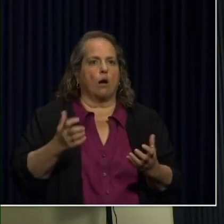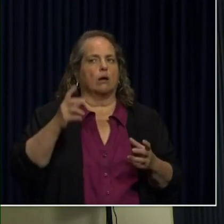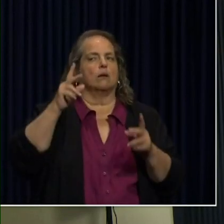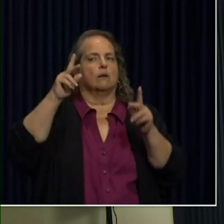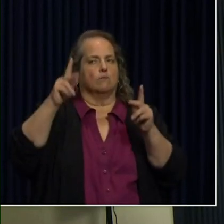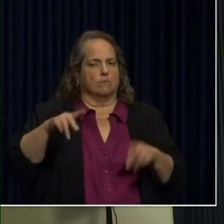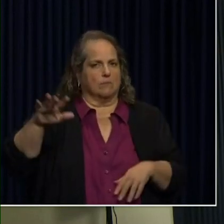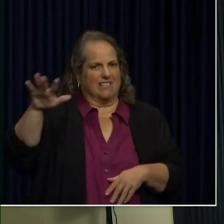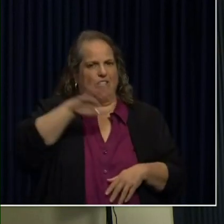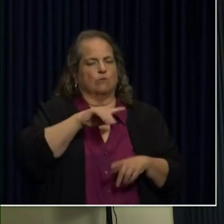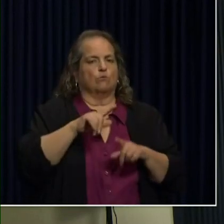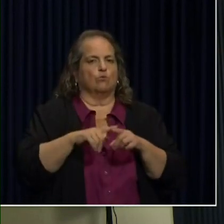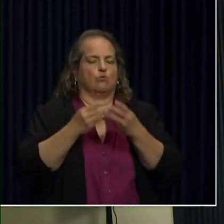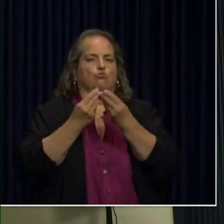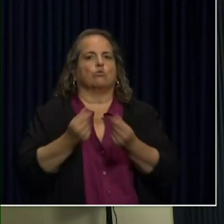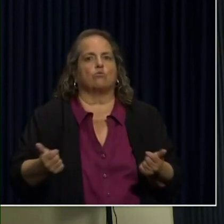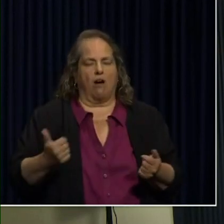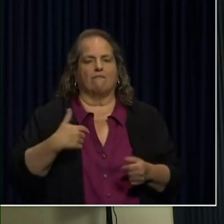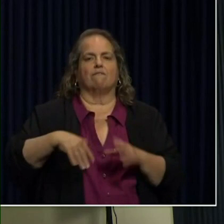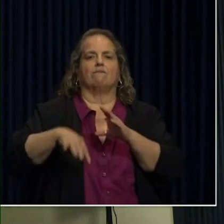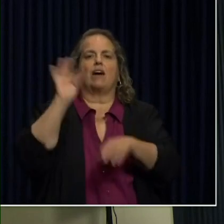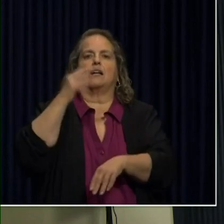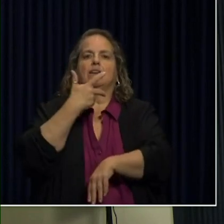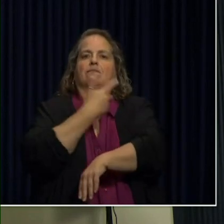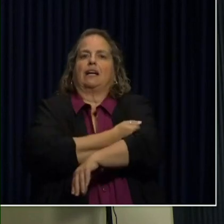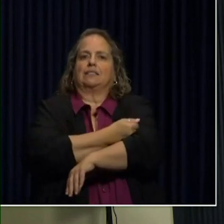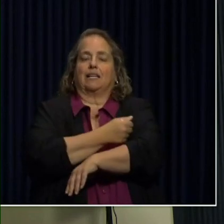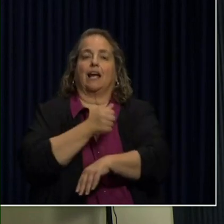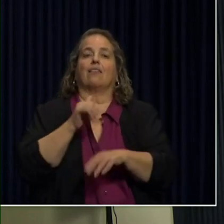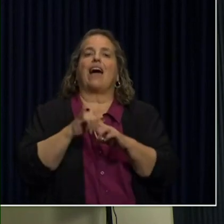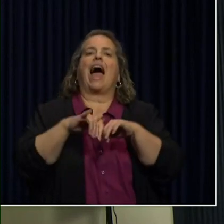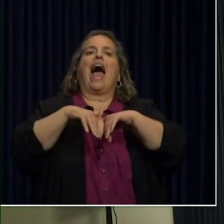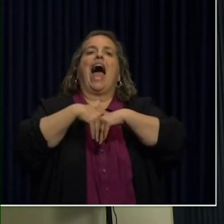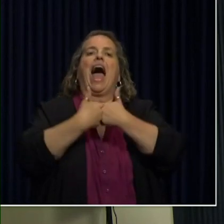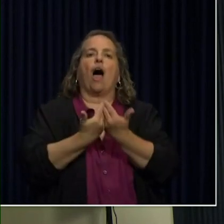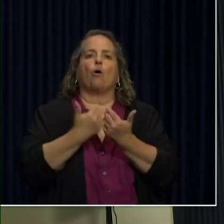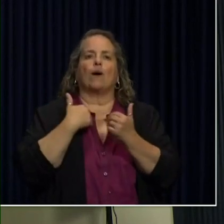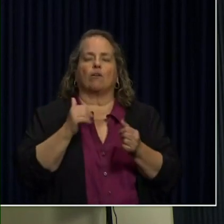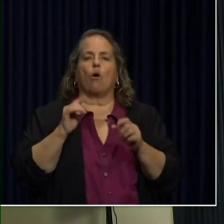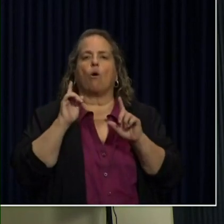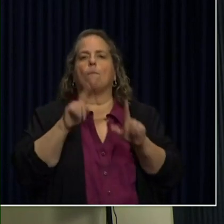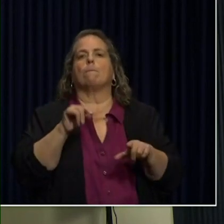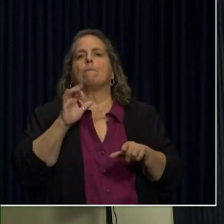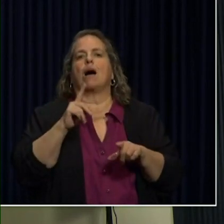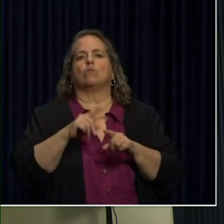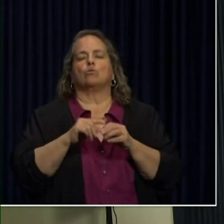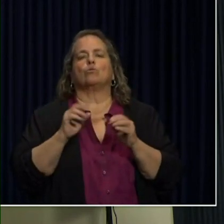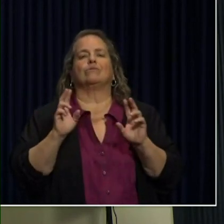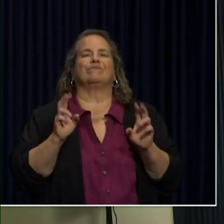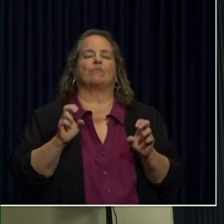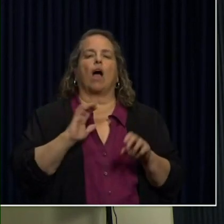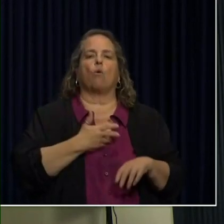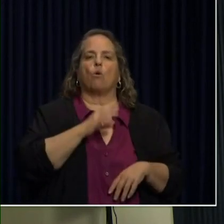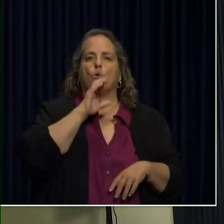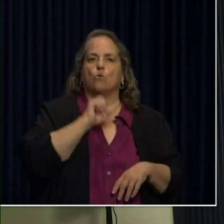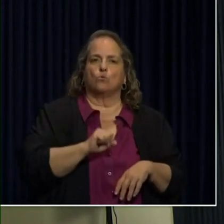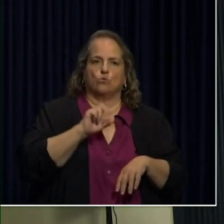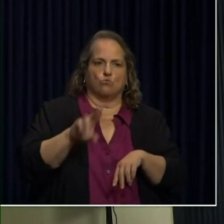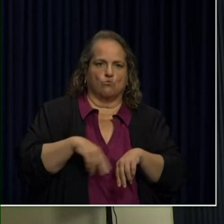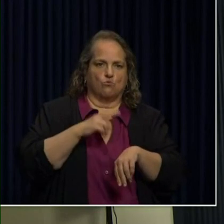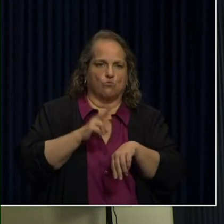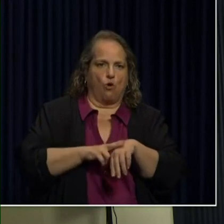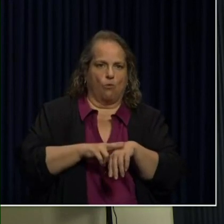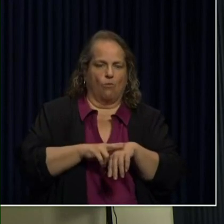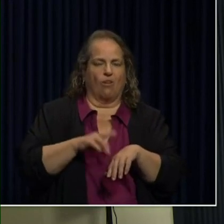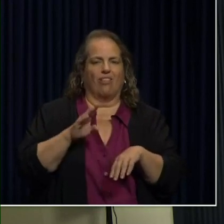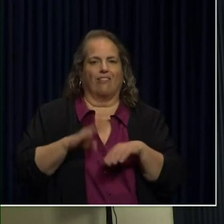there as quickly as possible. That's how we get back to something more resembling our old normal than just